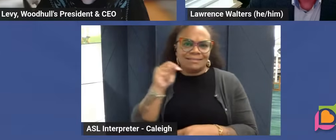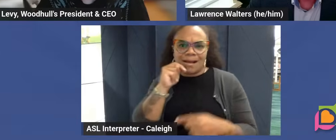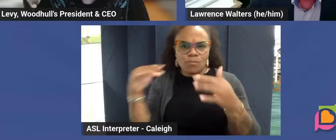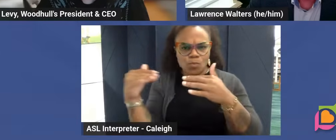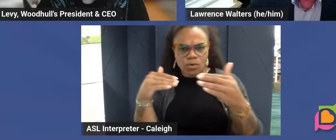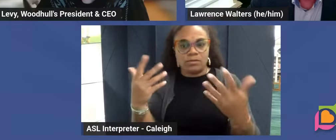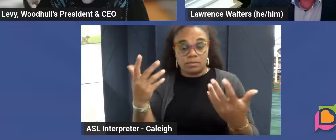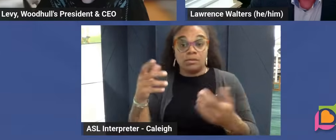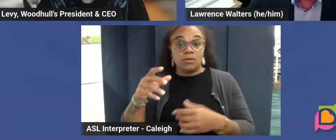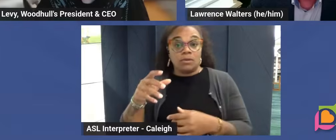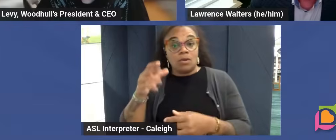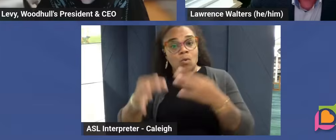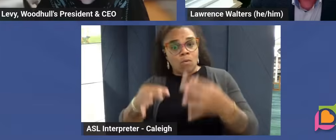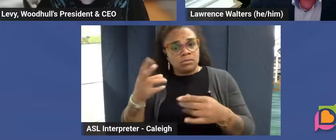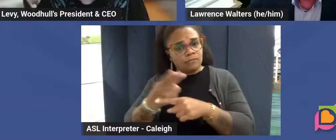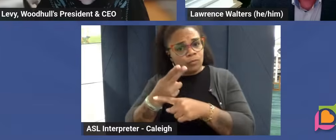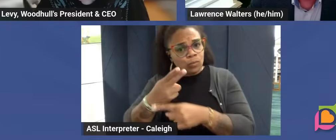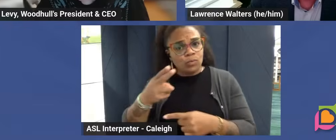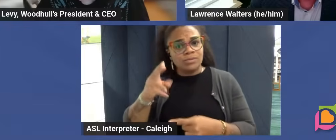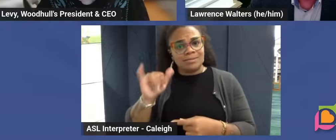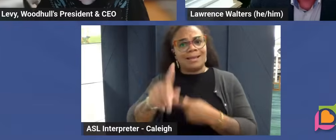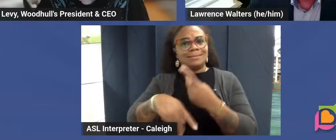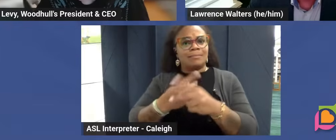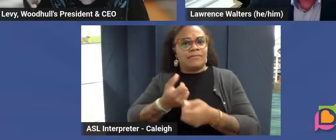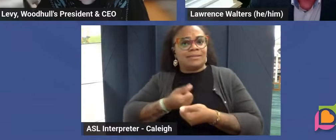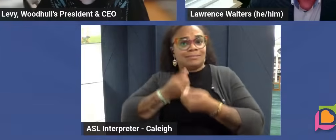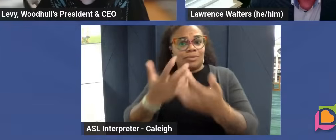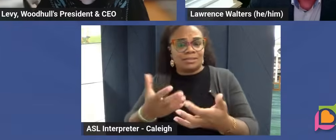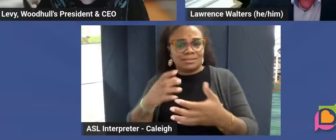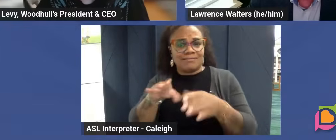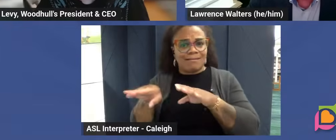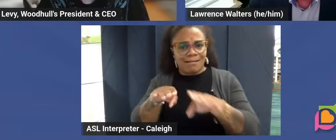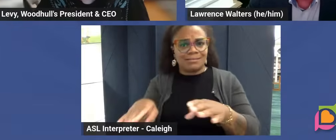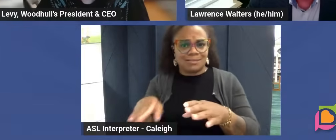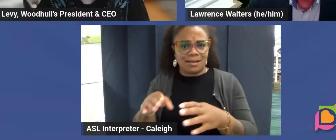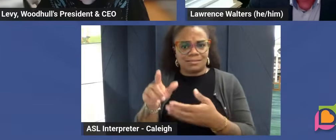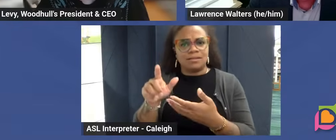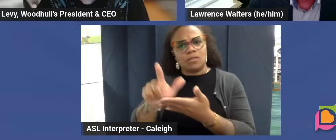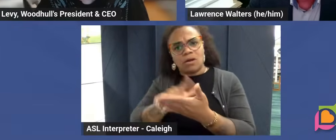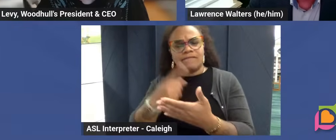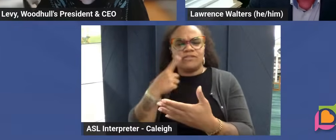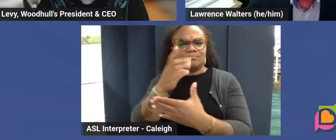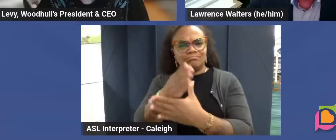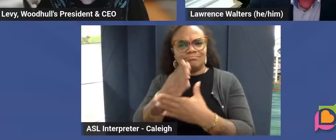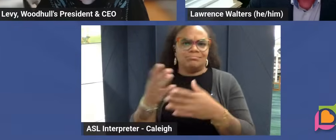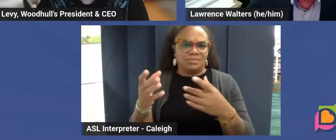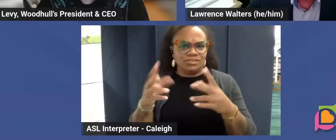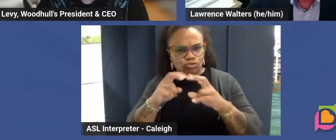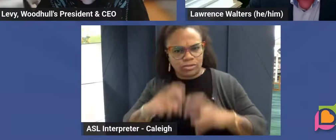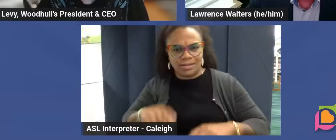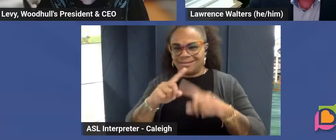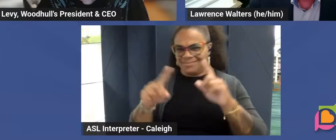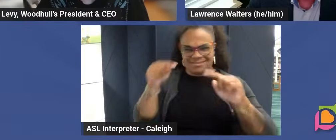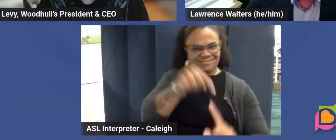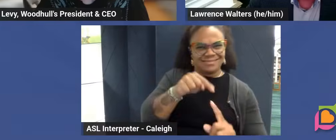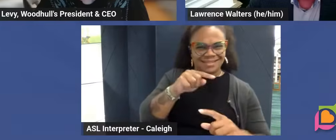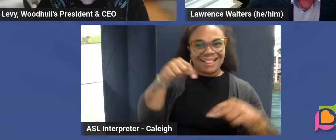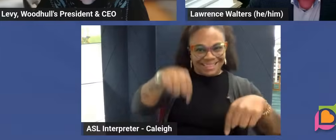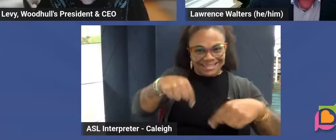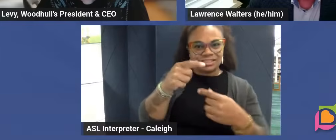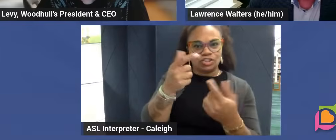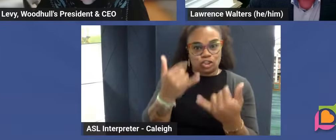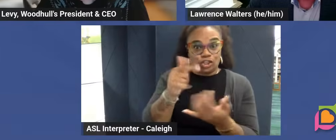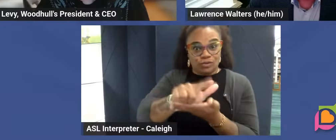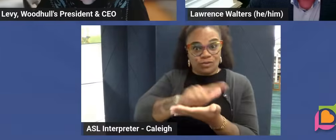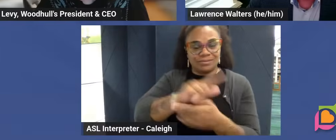scrutiny to this expressive conduct, which is not speech. But here, the court was dealing with speech, pure speech. And